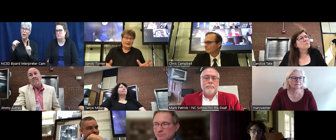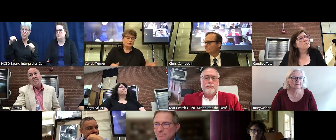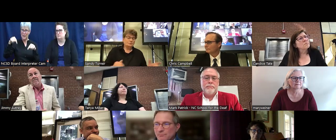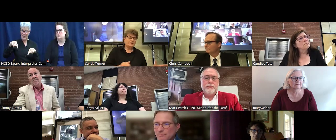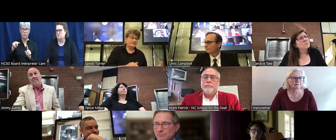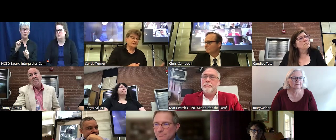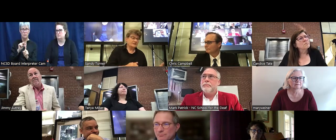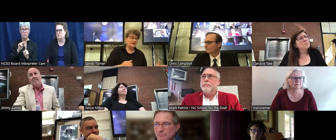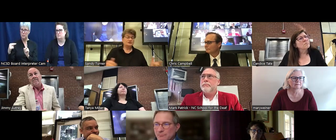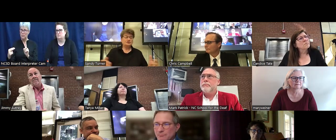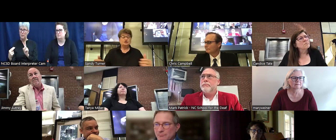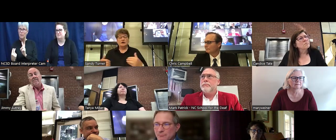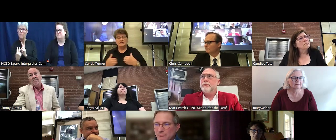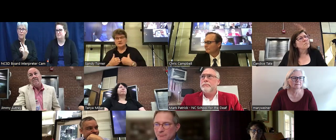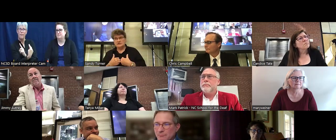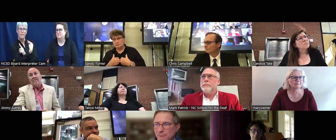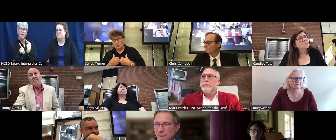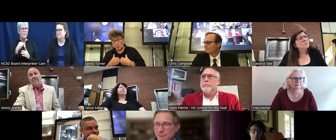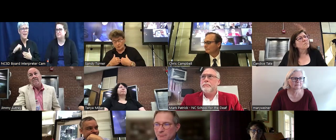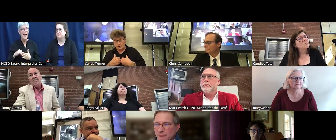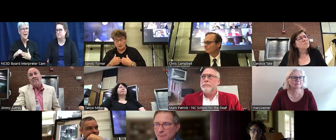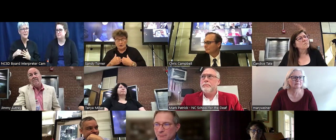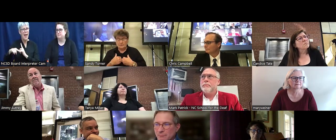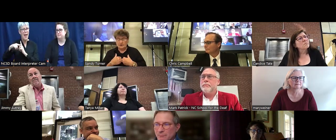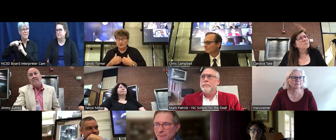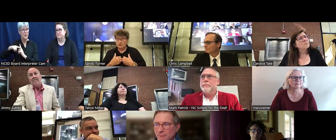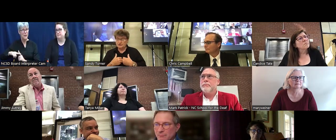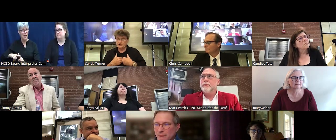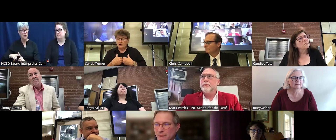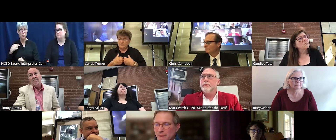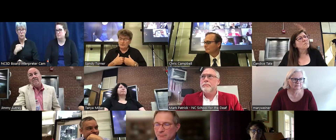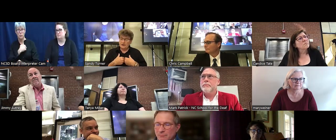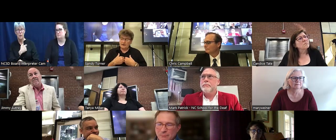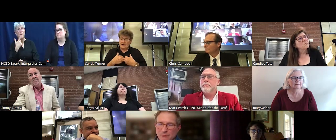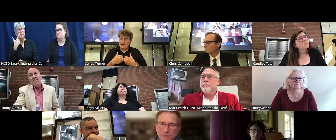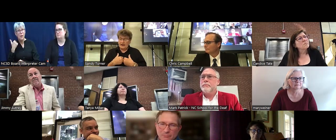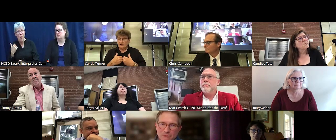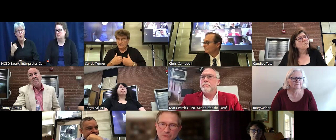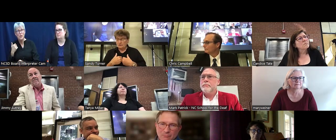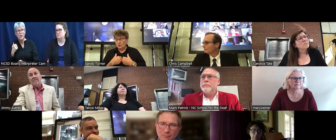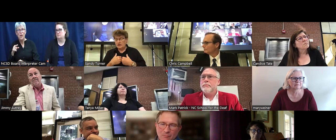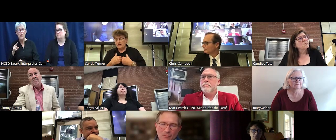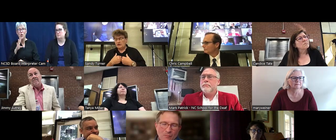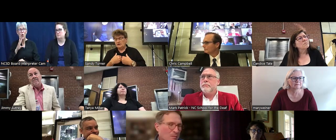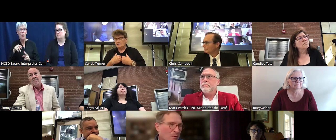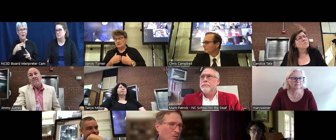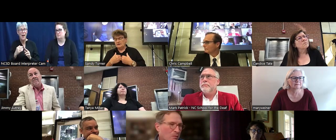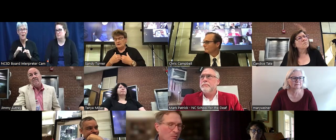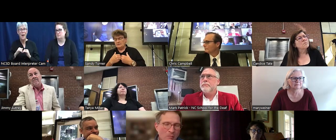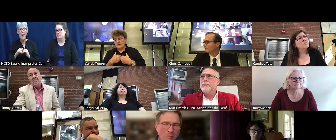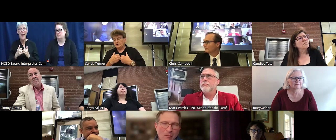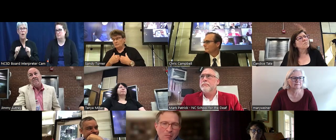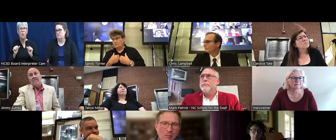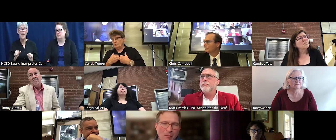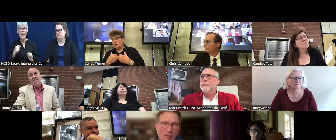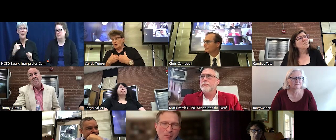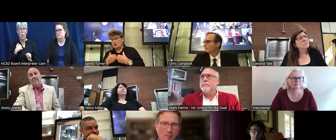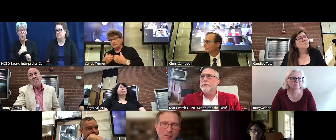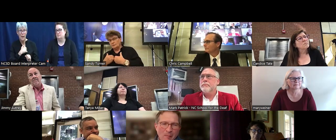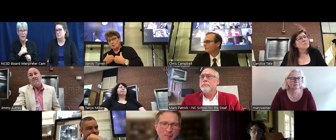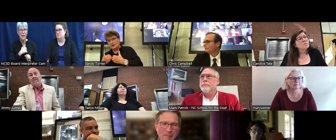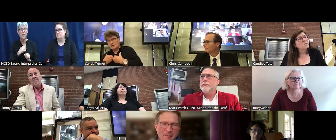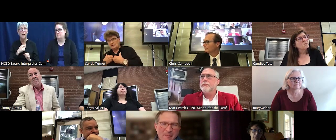that that would be advantageous to us as a board, because you're talking about how can we make the